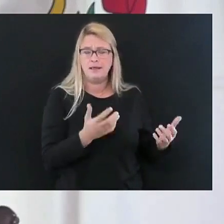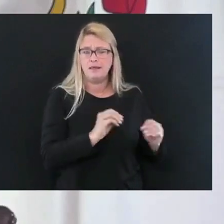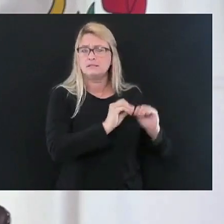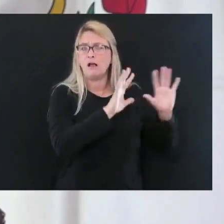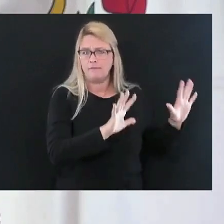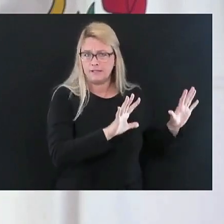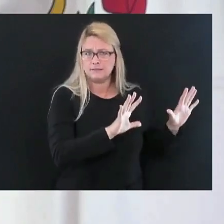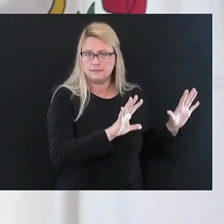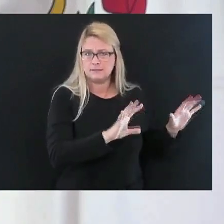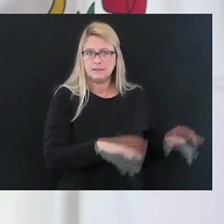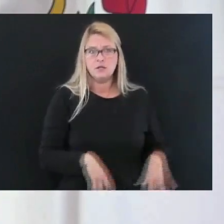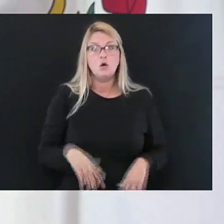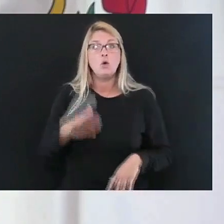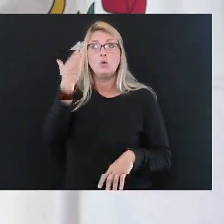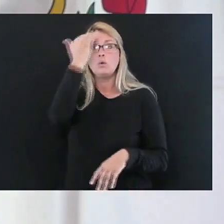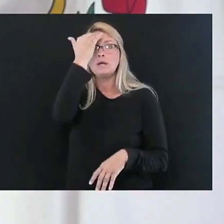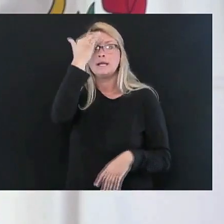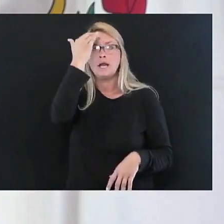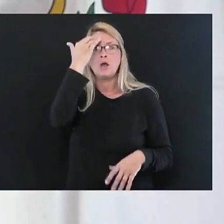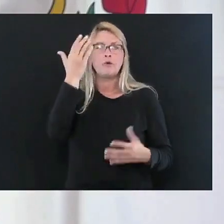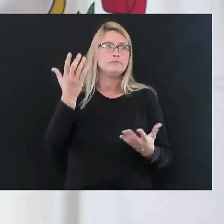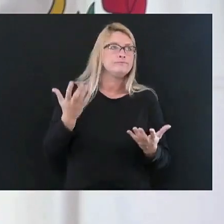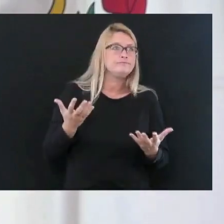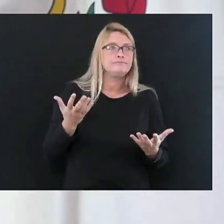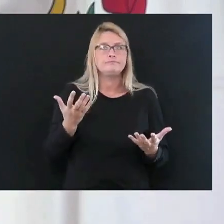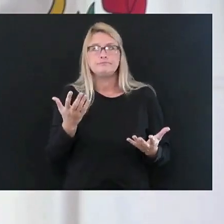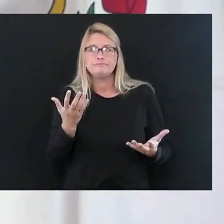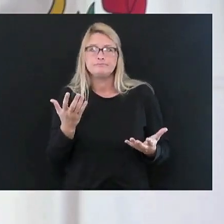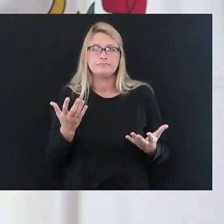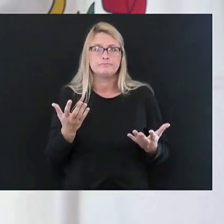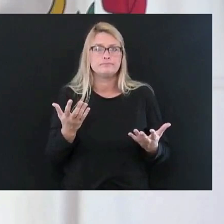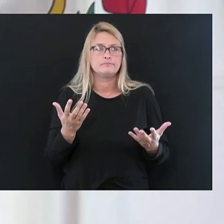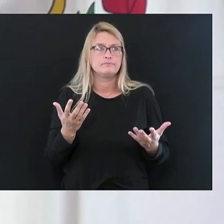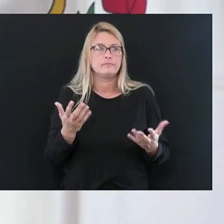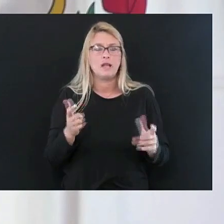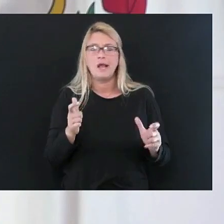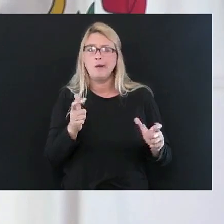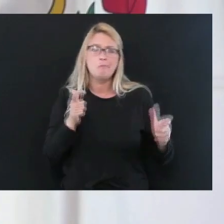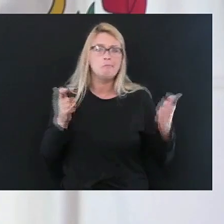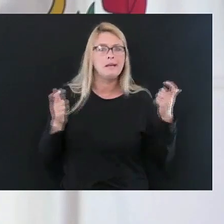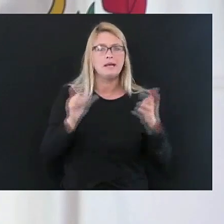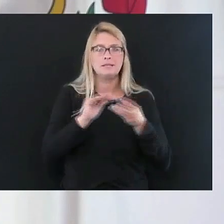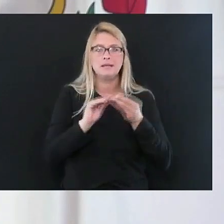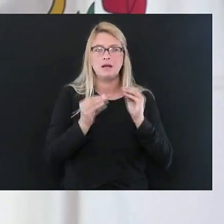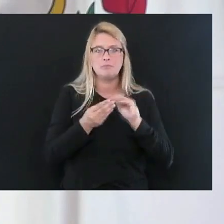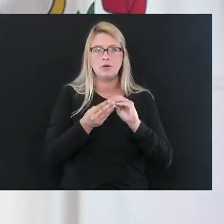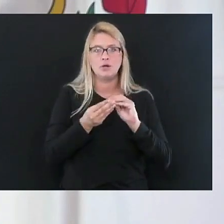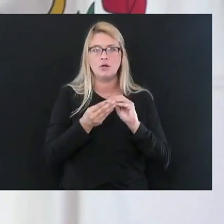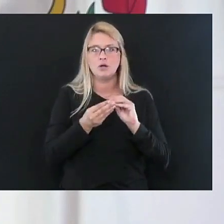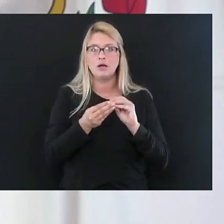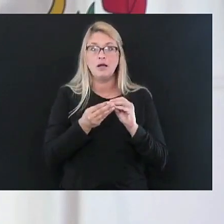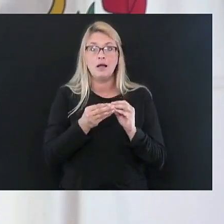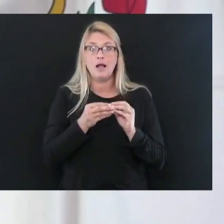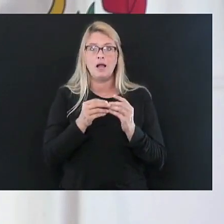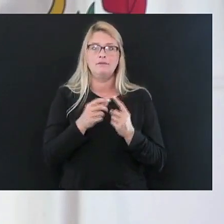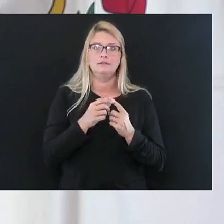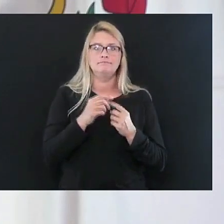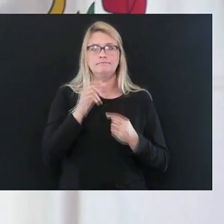the fact that we've got, I don't know, but a gigantic number of special needs